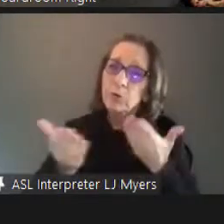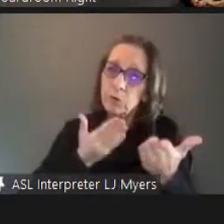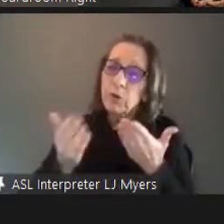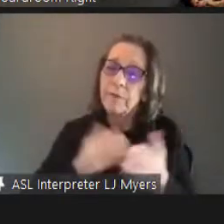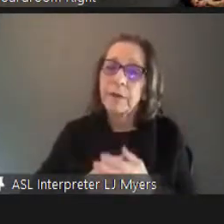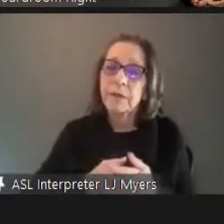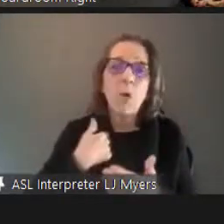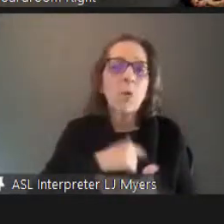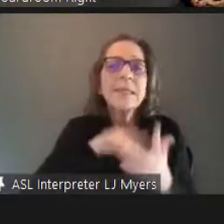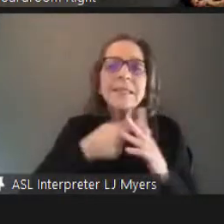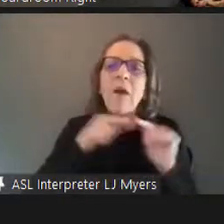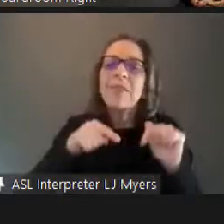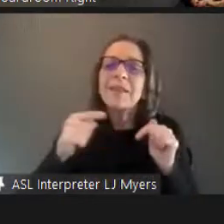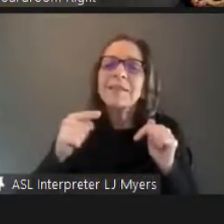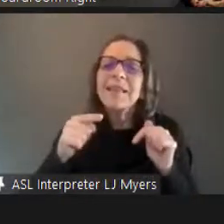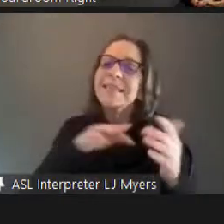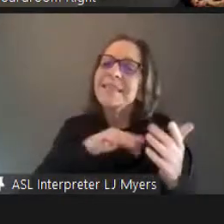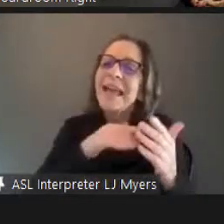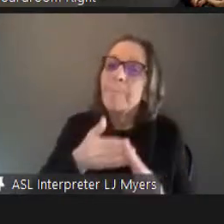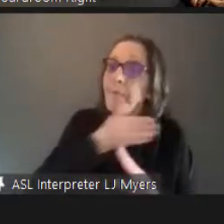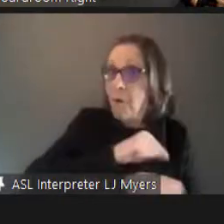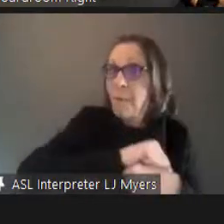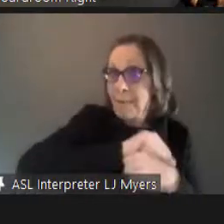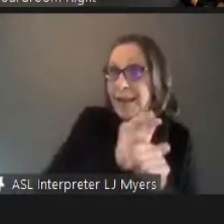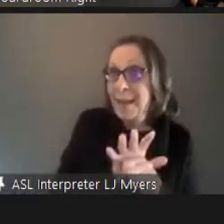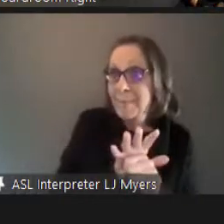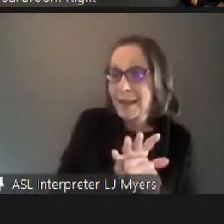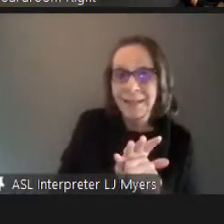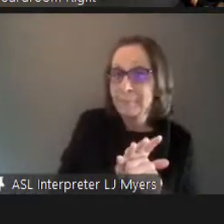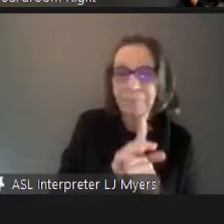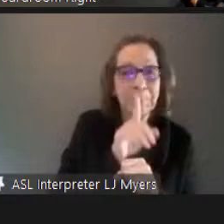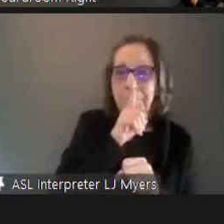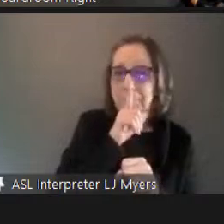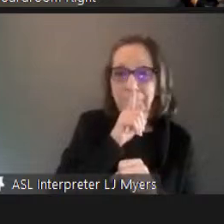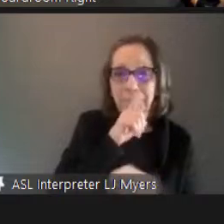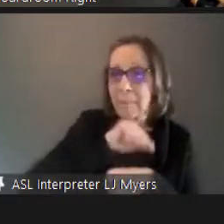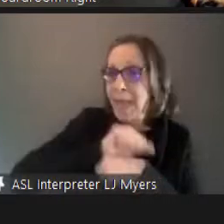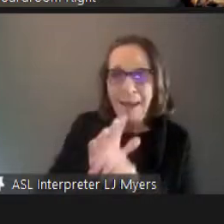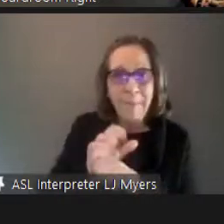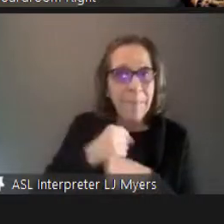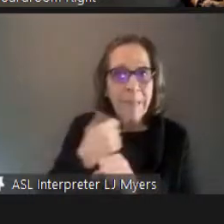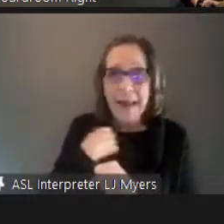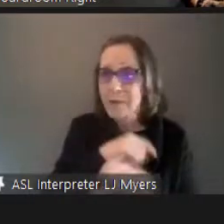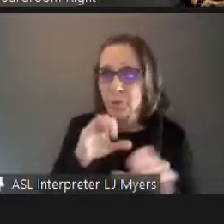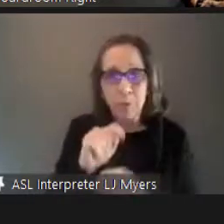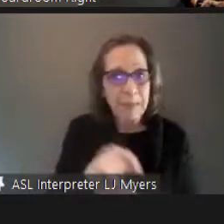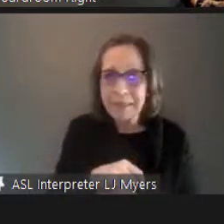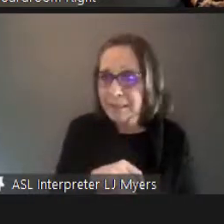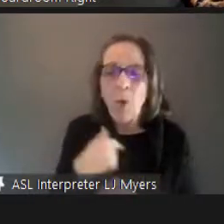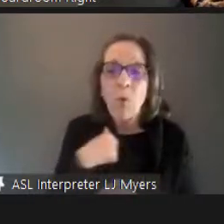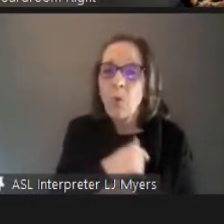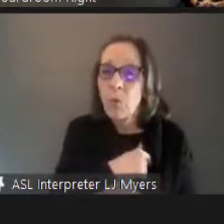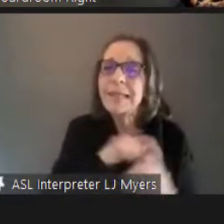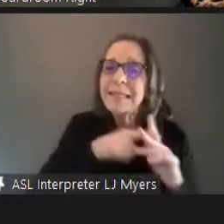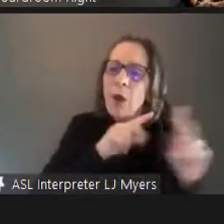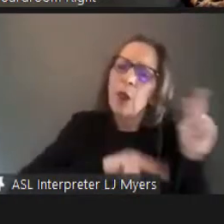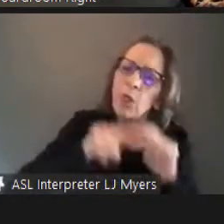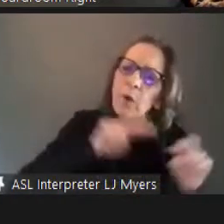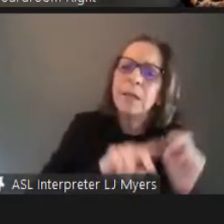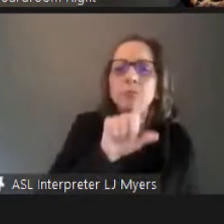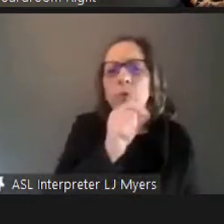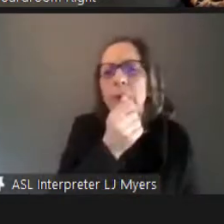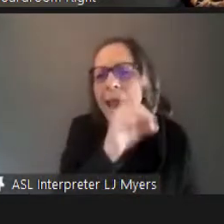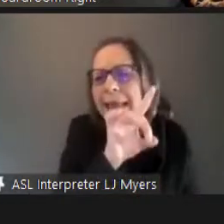We began this study prior to the pandemic, so this is not pandemic driven. We were looking in 2018 and